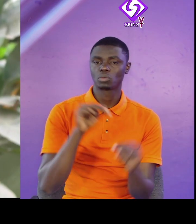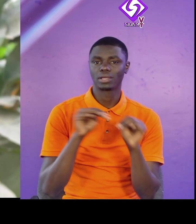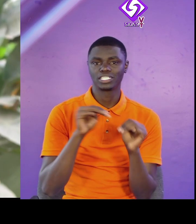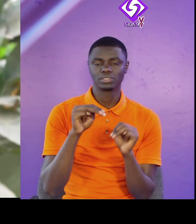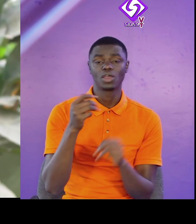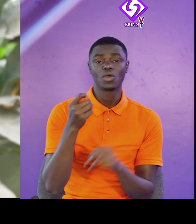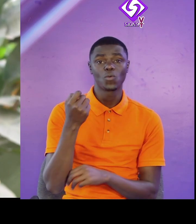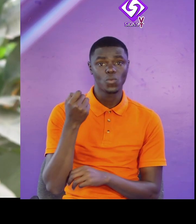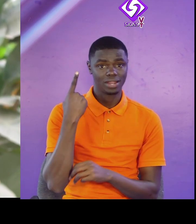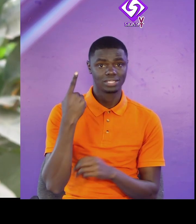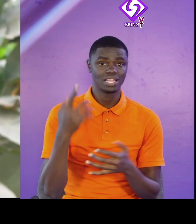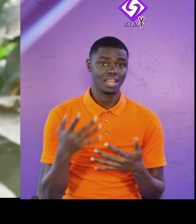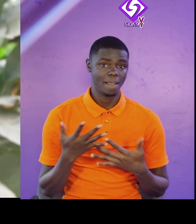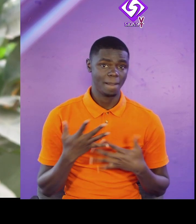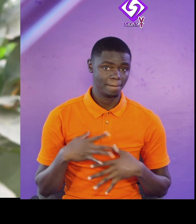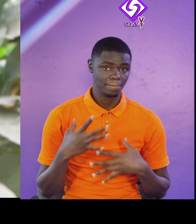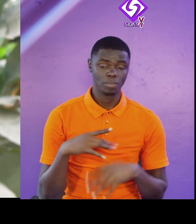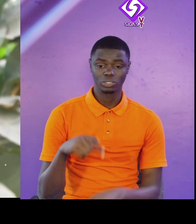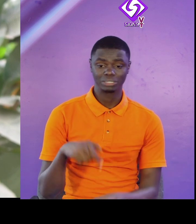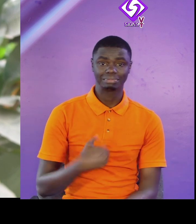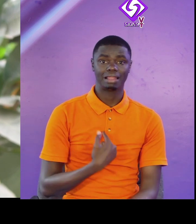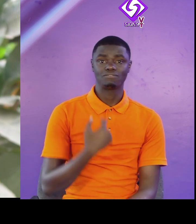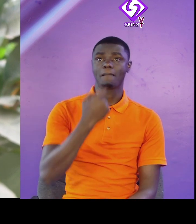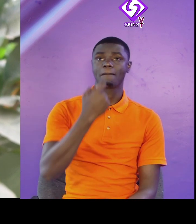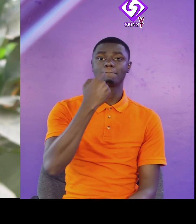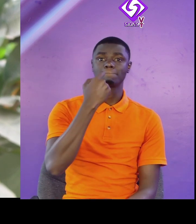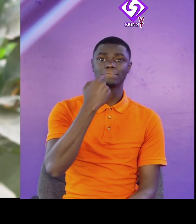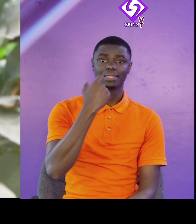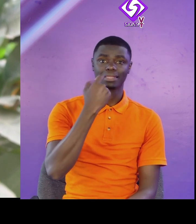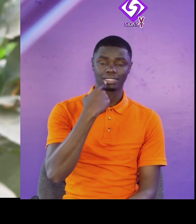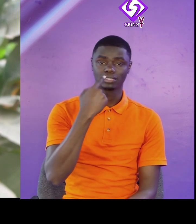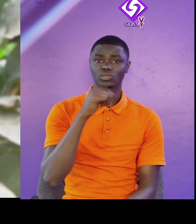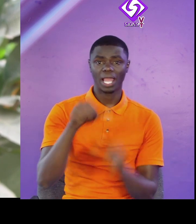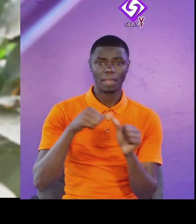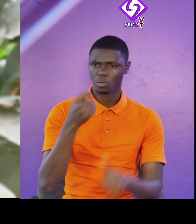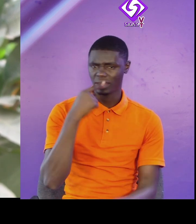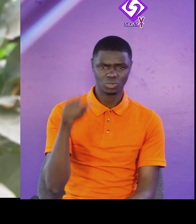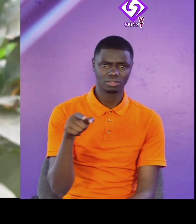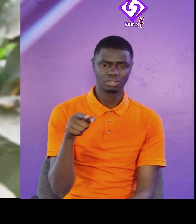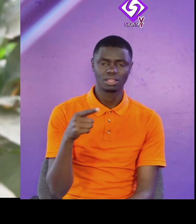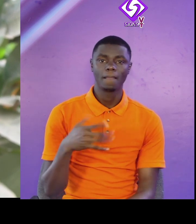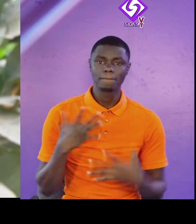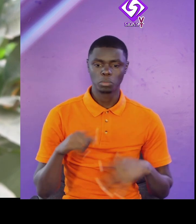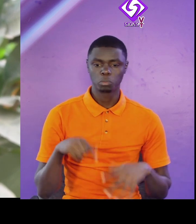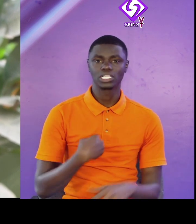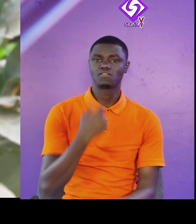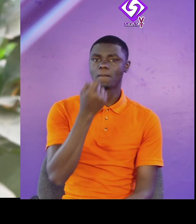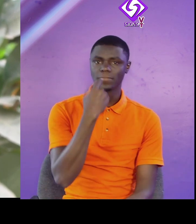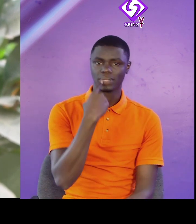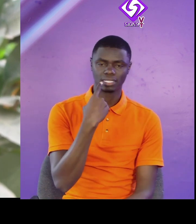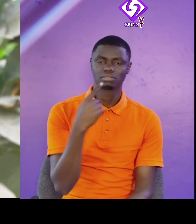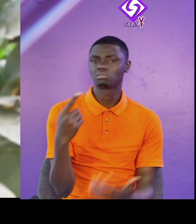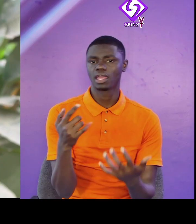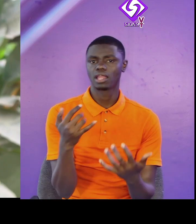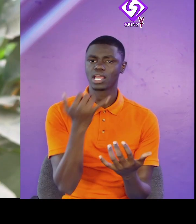people tend to self-medicate with over-the-counter medication and maybe end up taking the wrong